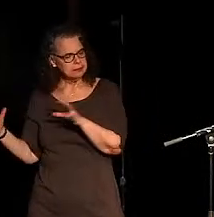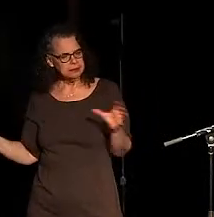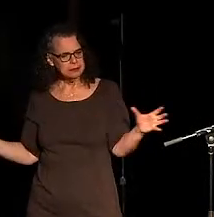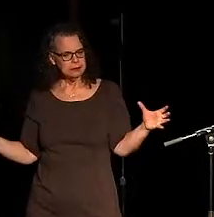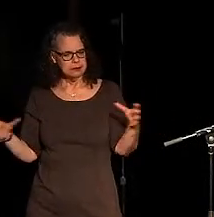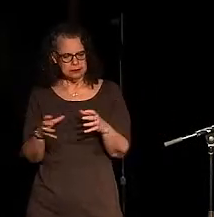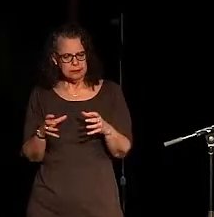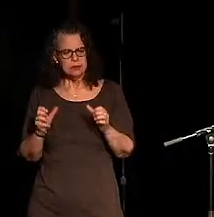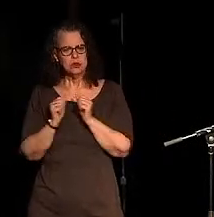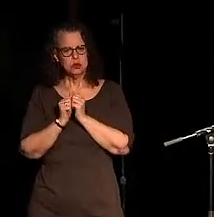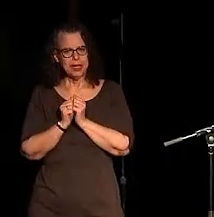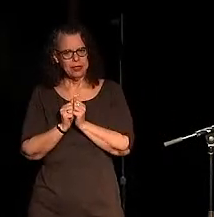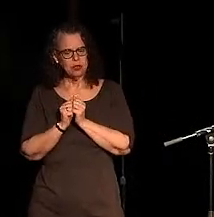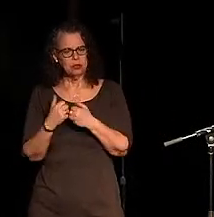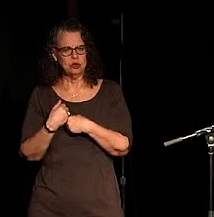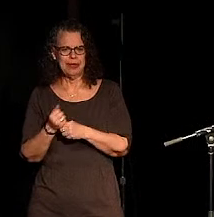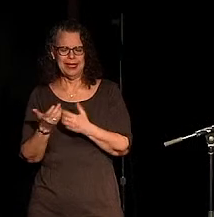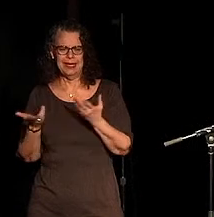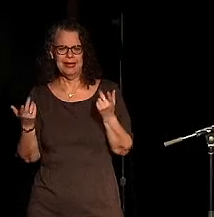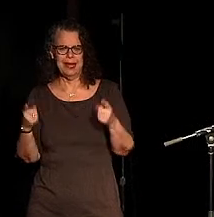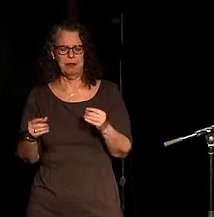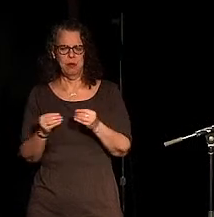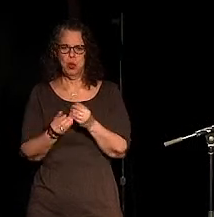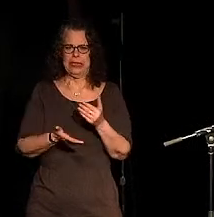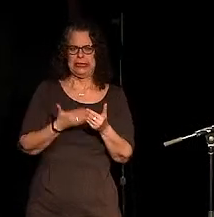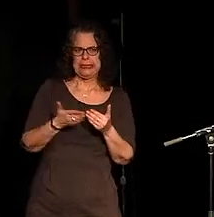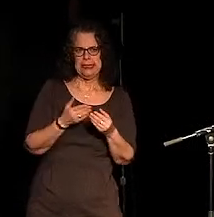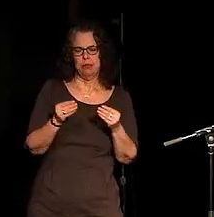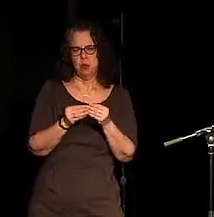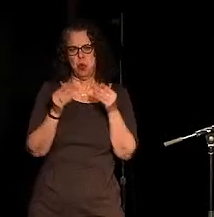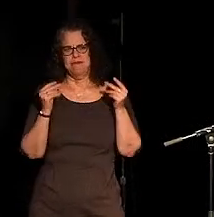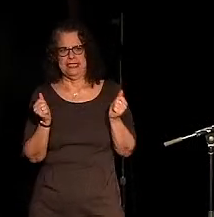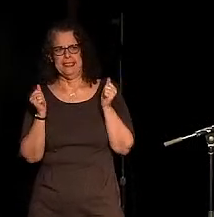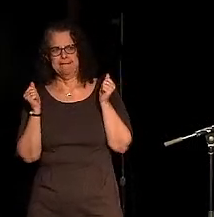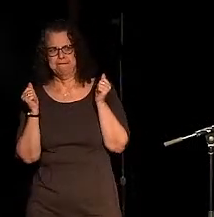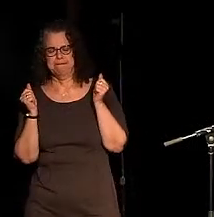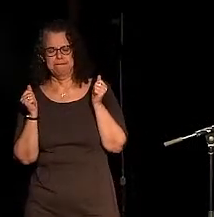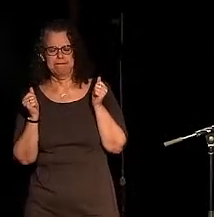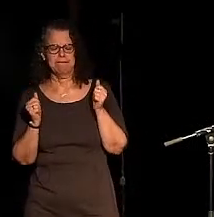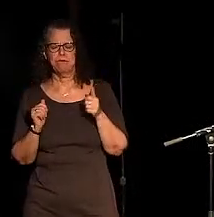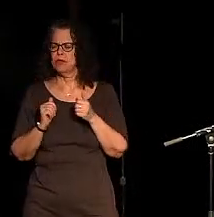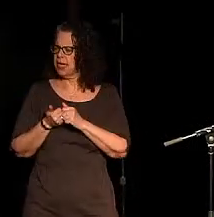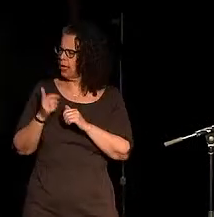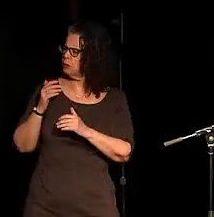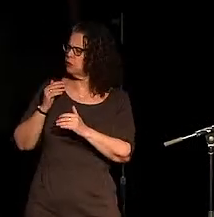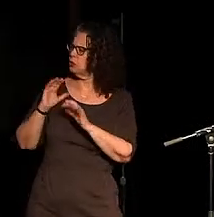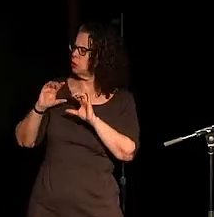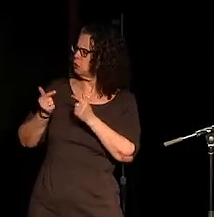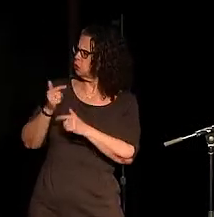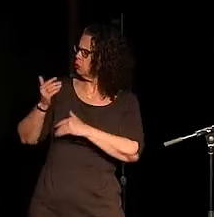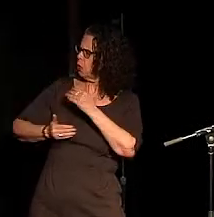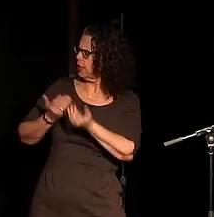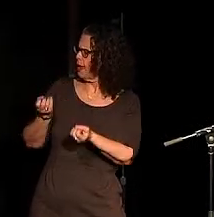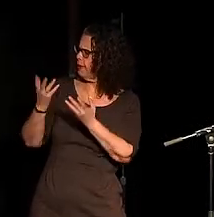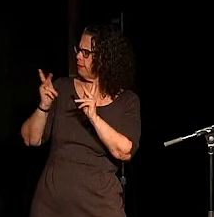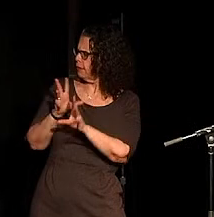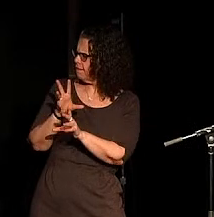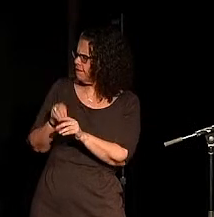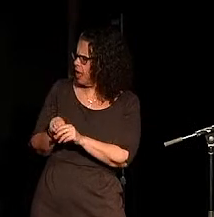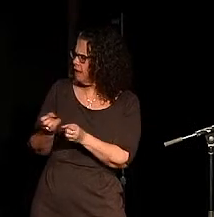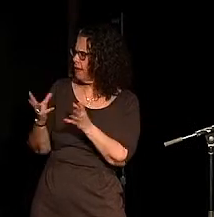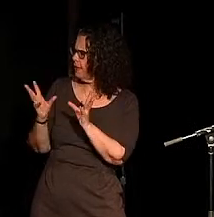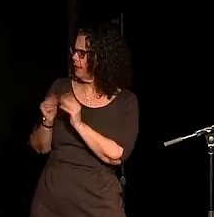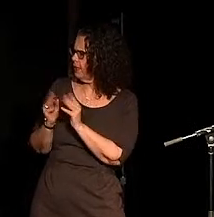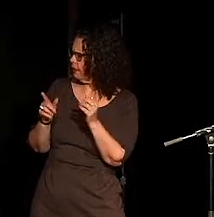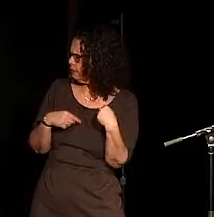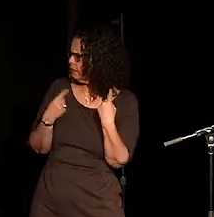that happen easier and faster. And how is your group going? How many people, roughly? How many meetings? What's